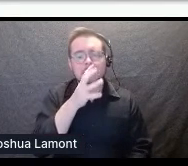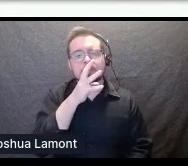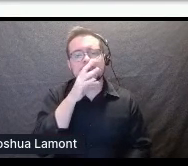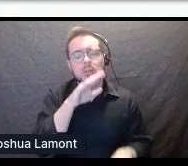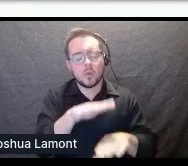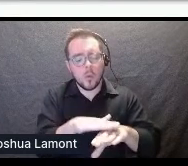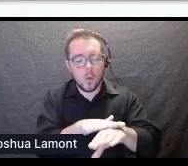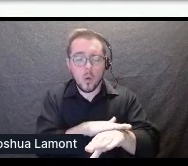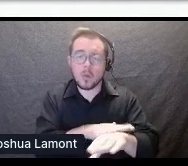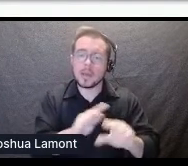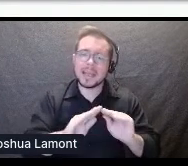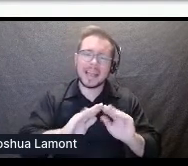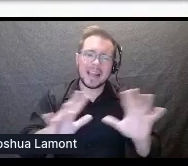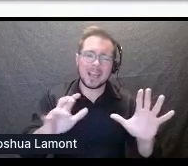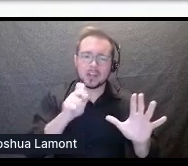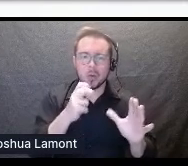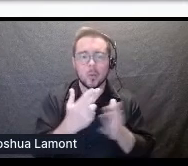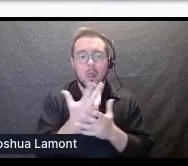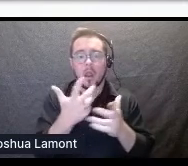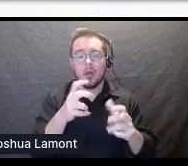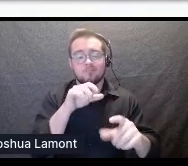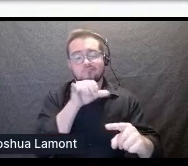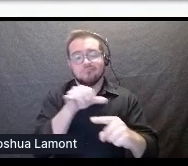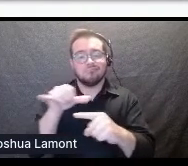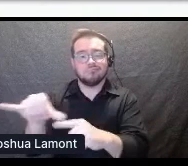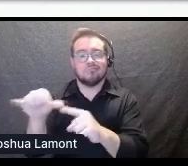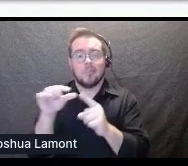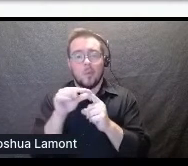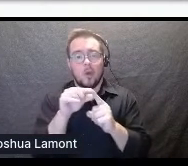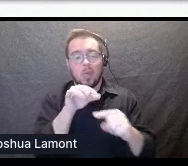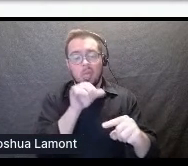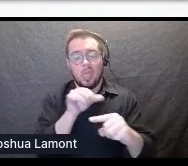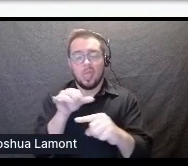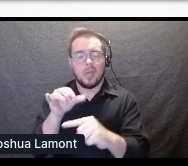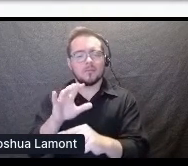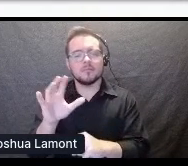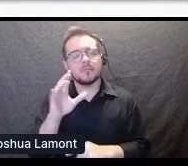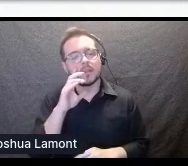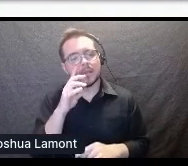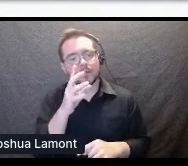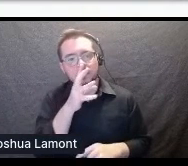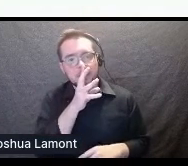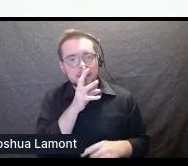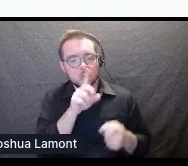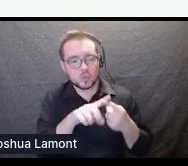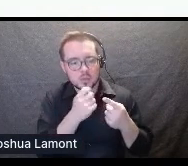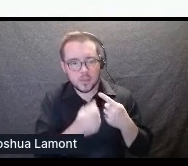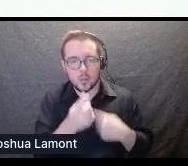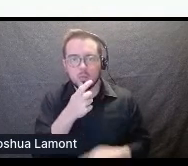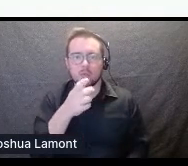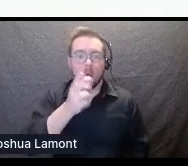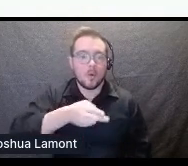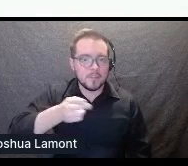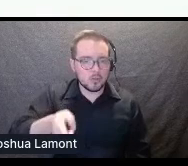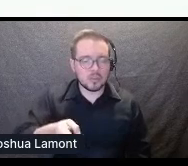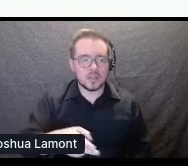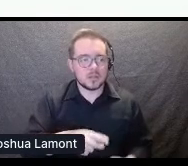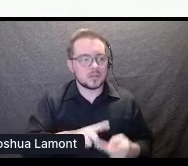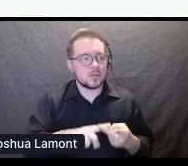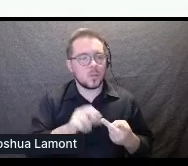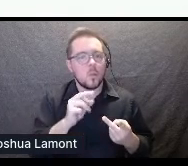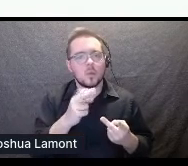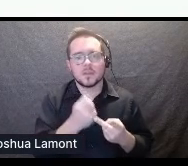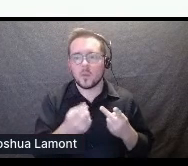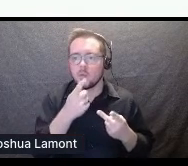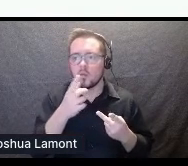clearly and not use a ton of unfamiliar jargon. And why is that? Well, if you're speaking to somebody who is hard of hearing or to someone whose